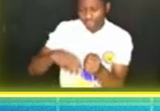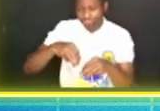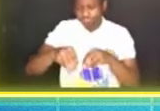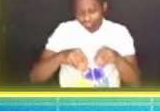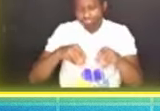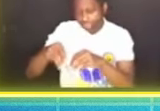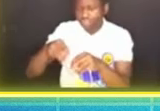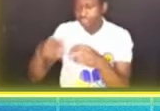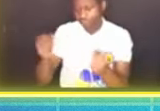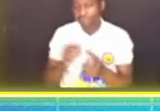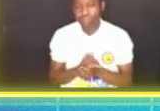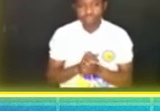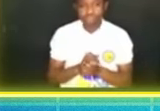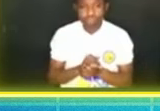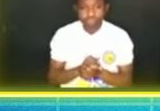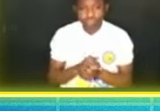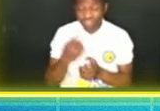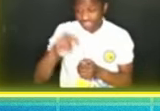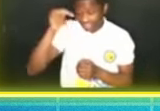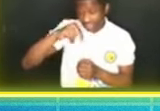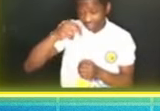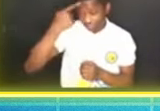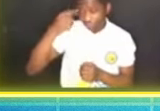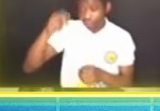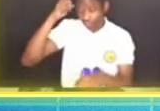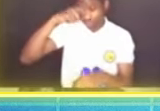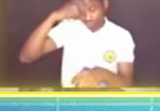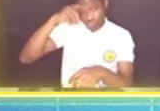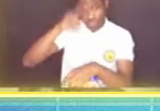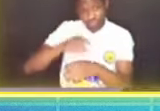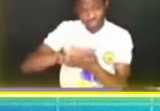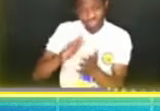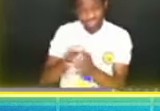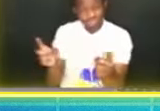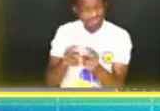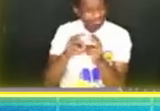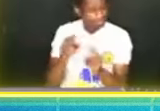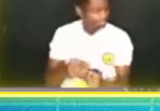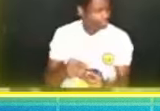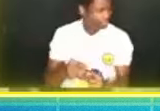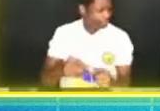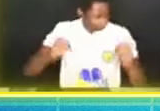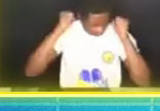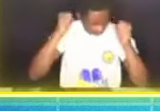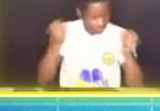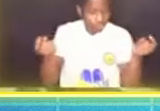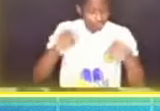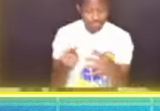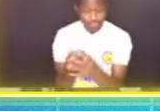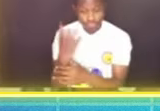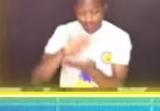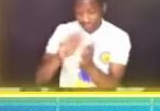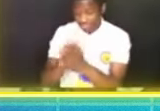odeba tutu we nu nyina the need for wisdom becomes very critical when you are a leader so obe you can need ya now de